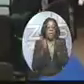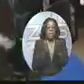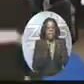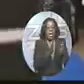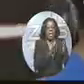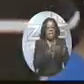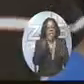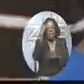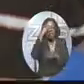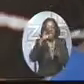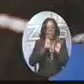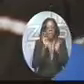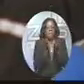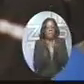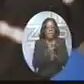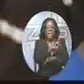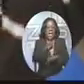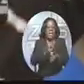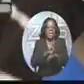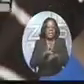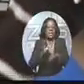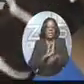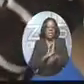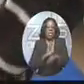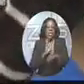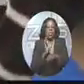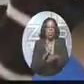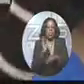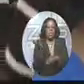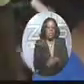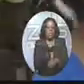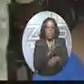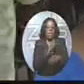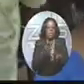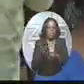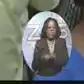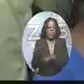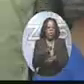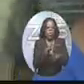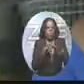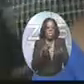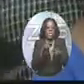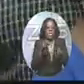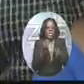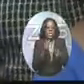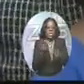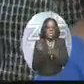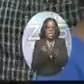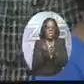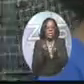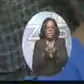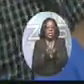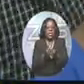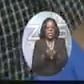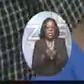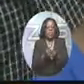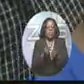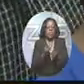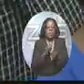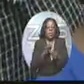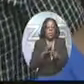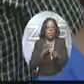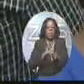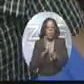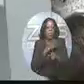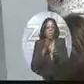for our family islands. We're going to divide them into regionals. We have the northern region, we have the southern region, and so we